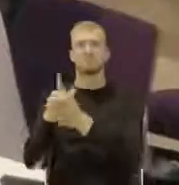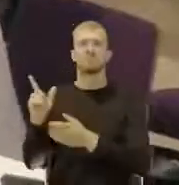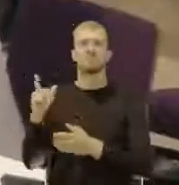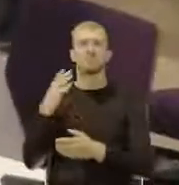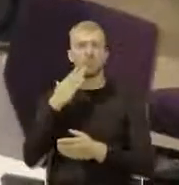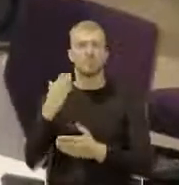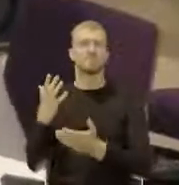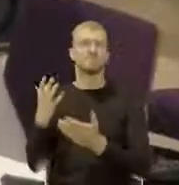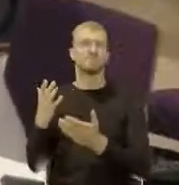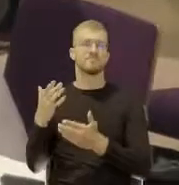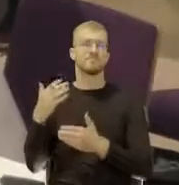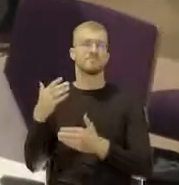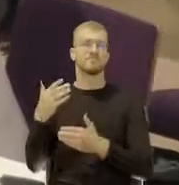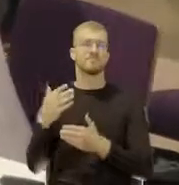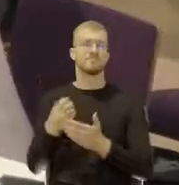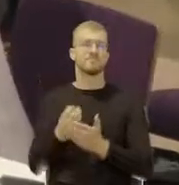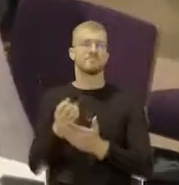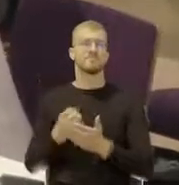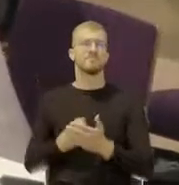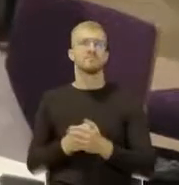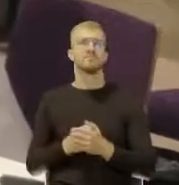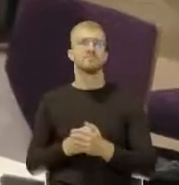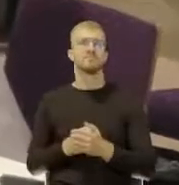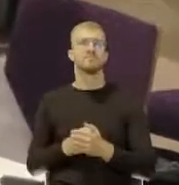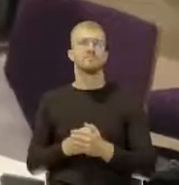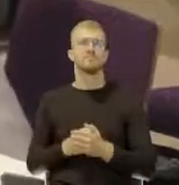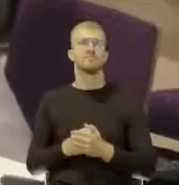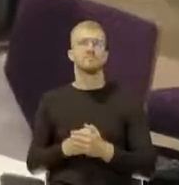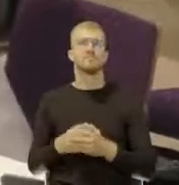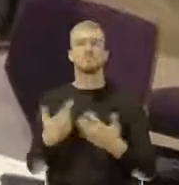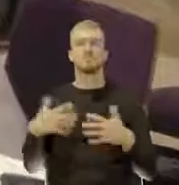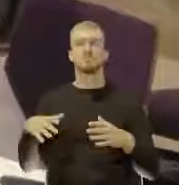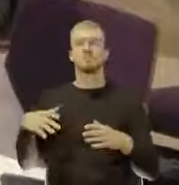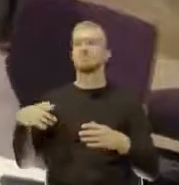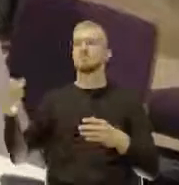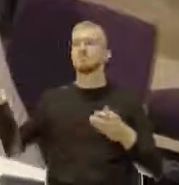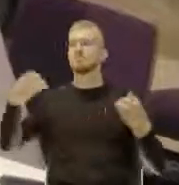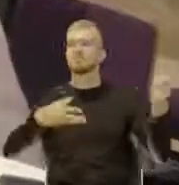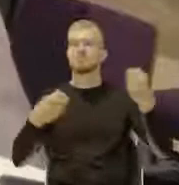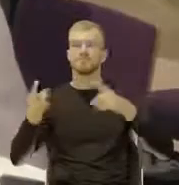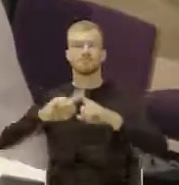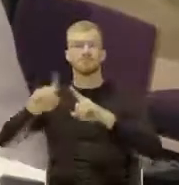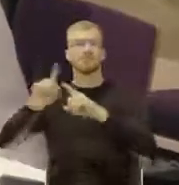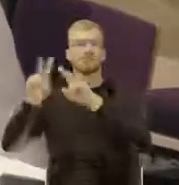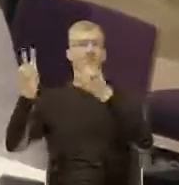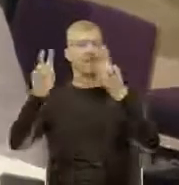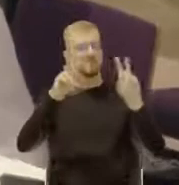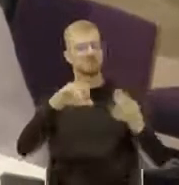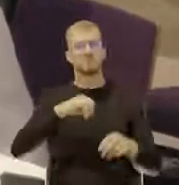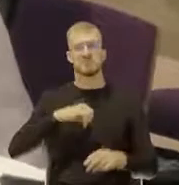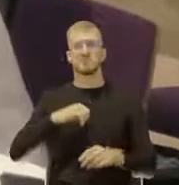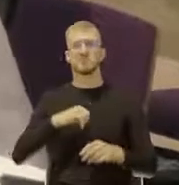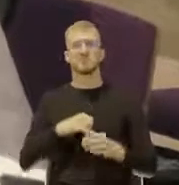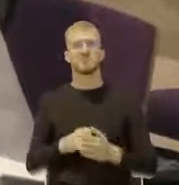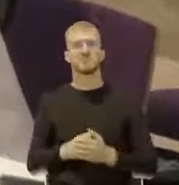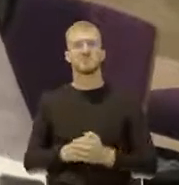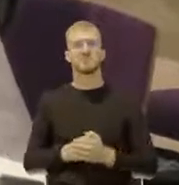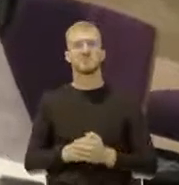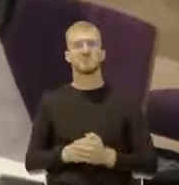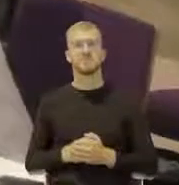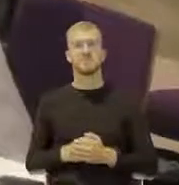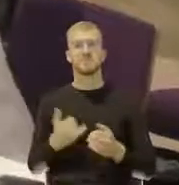things to share. We are starting the closing session, and I would like, I'm going to give the floor to